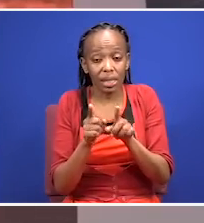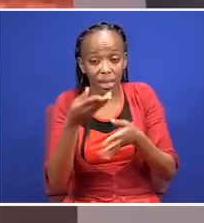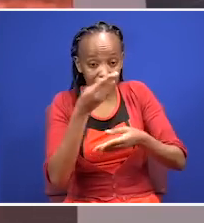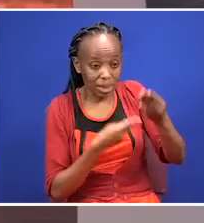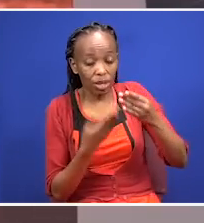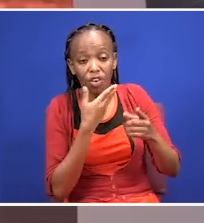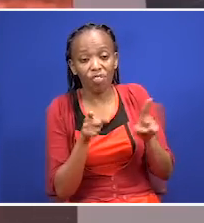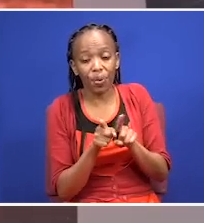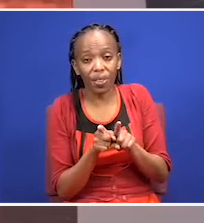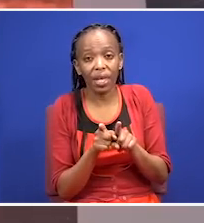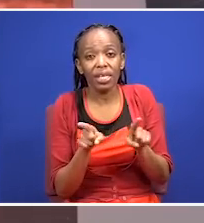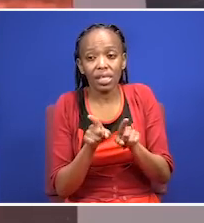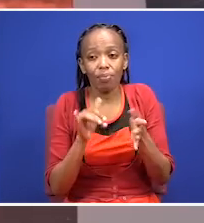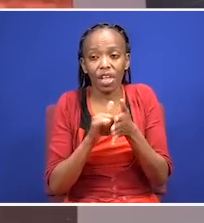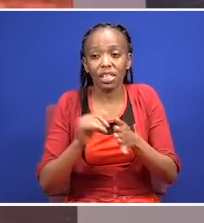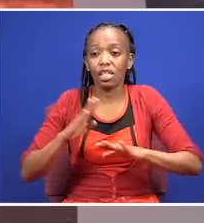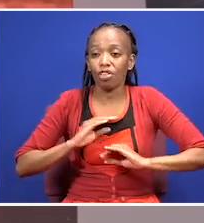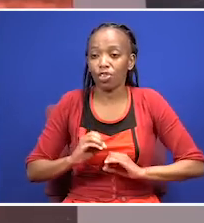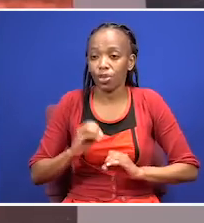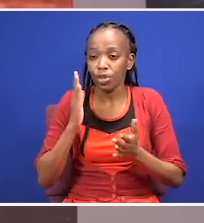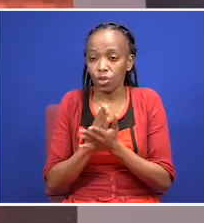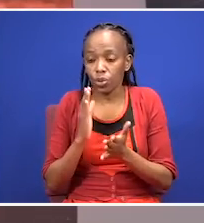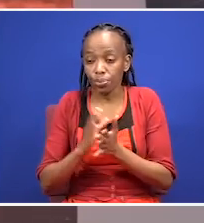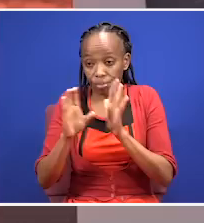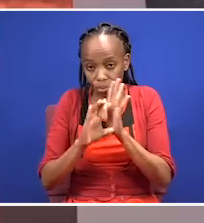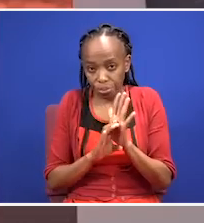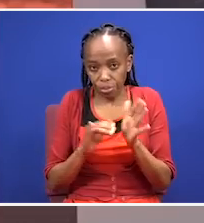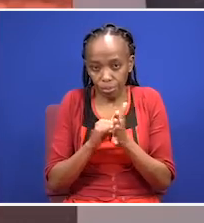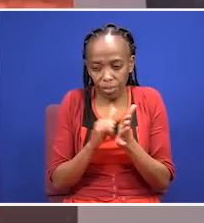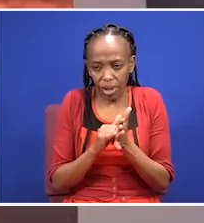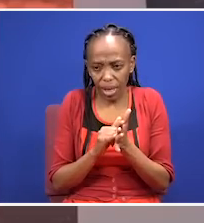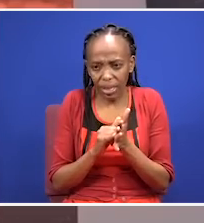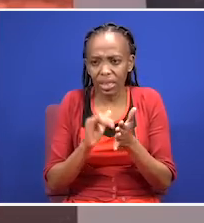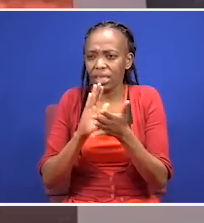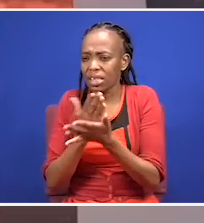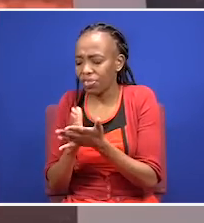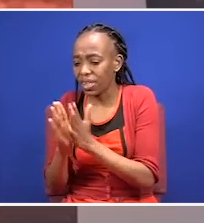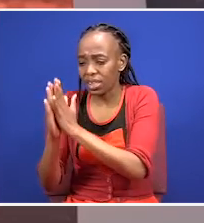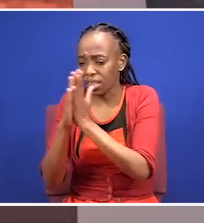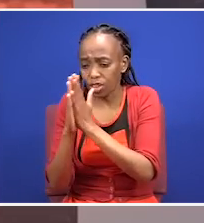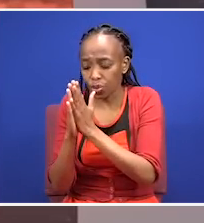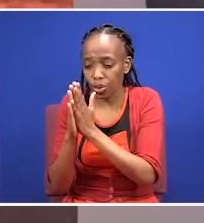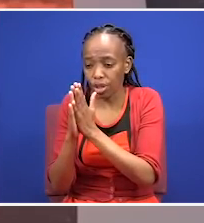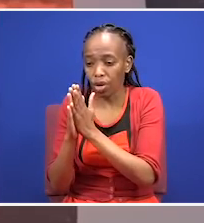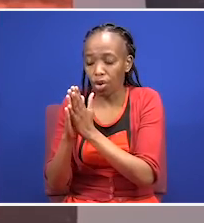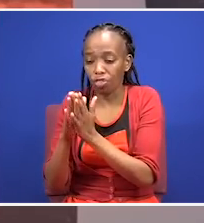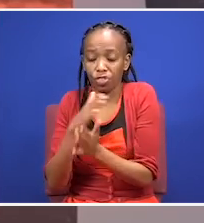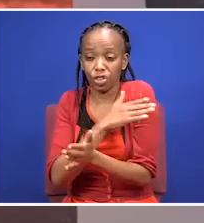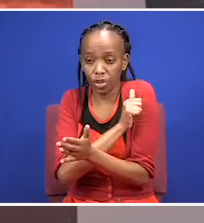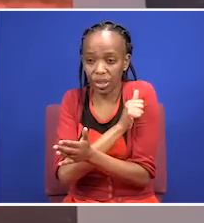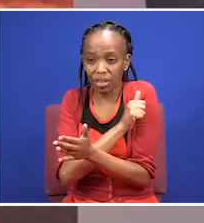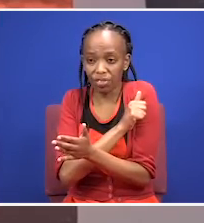his brother as though that was not enough in fact the chapter that divides the story of joseph